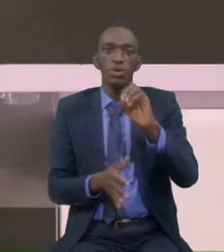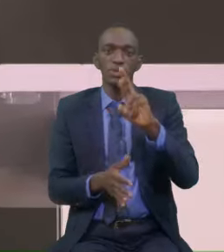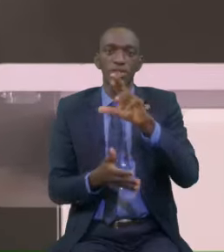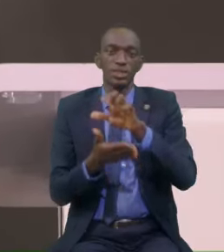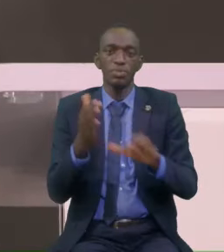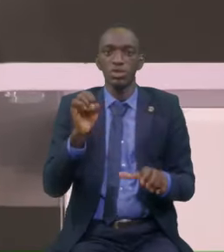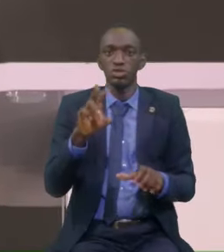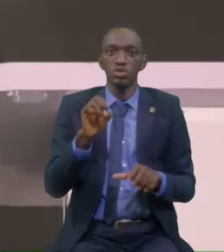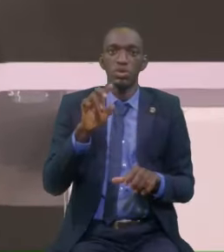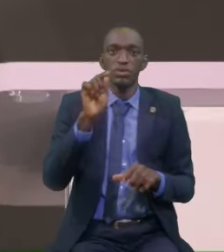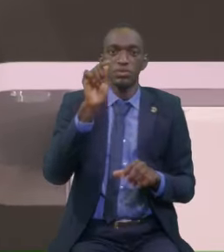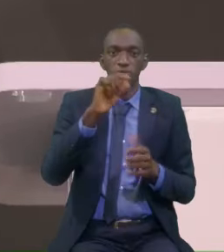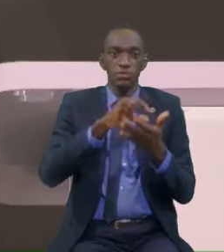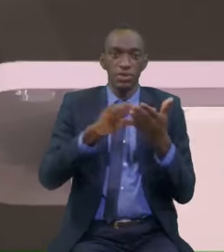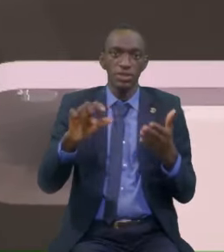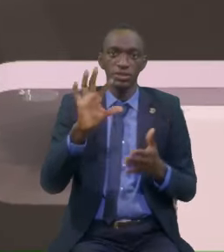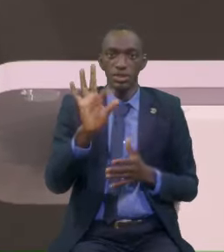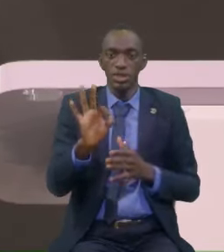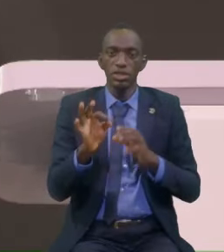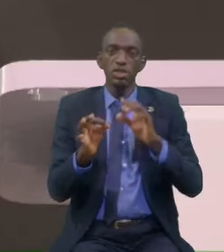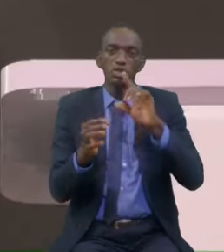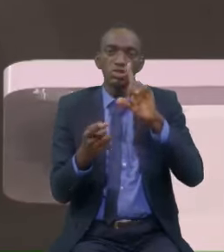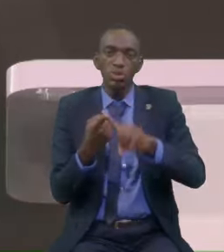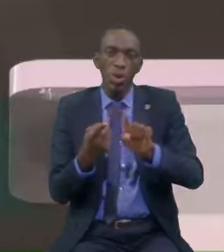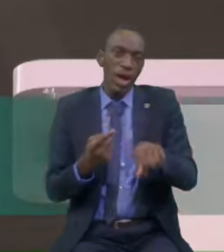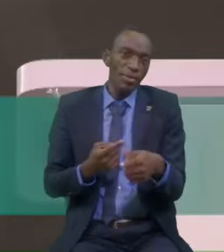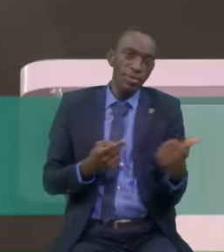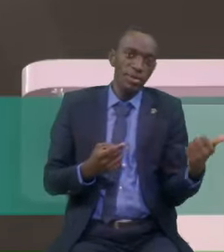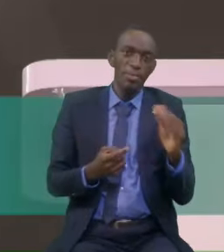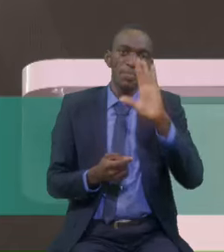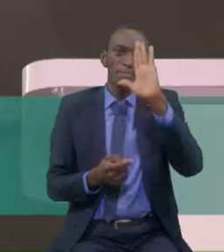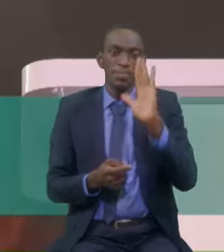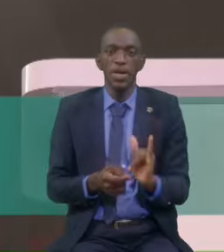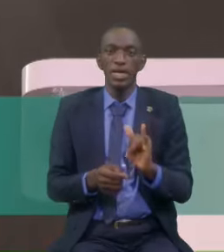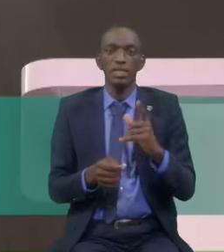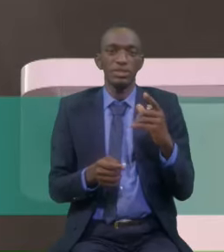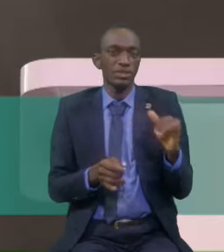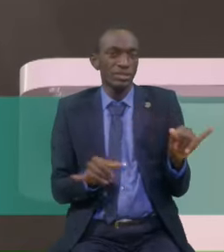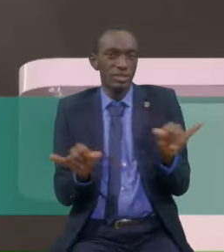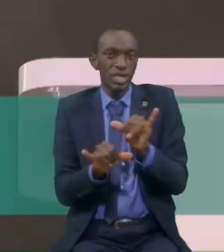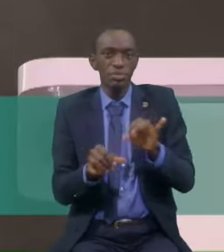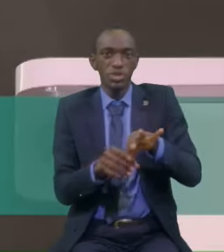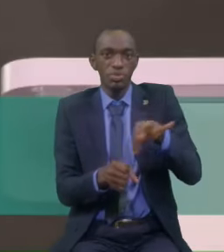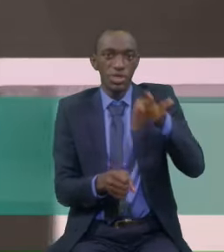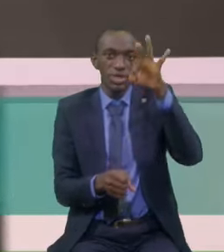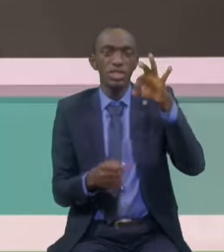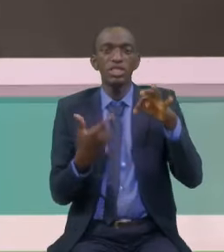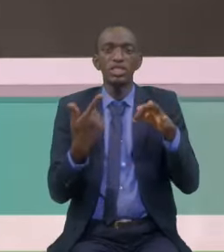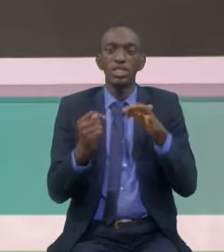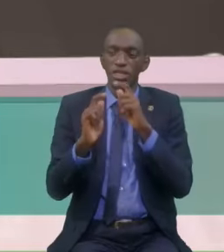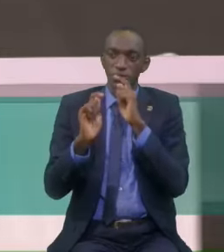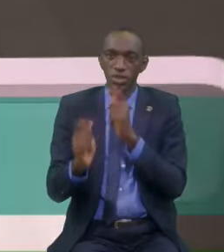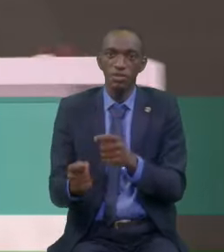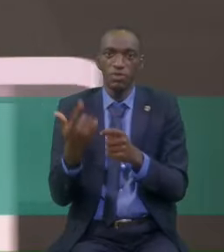same spirit, it says, the gift of healing. By the same